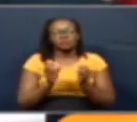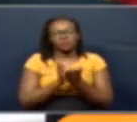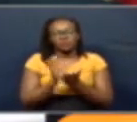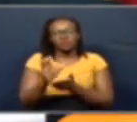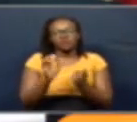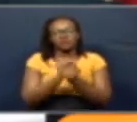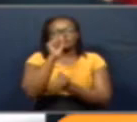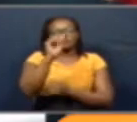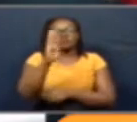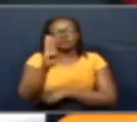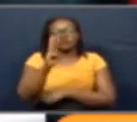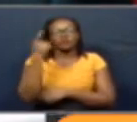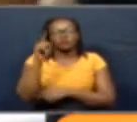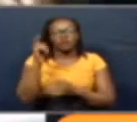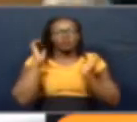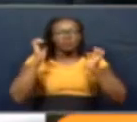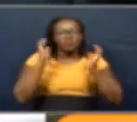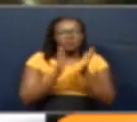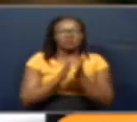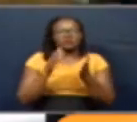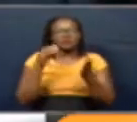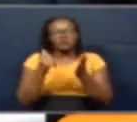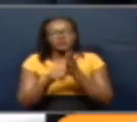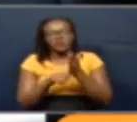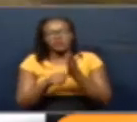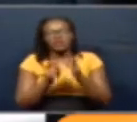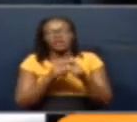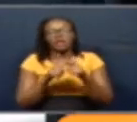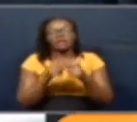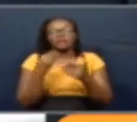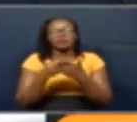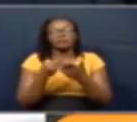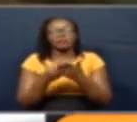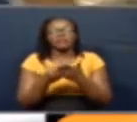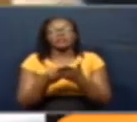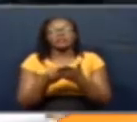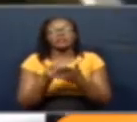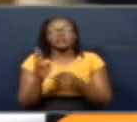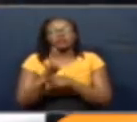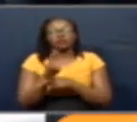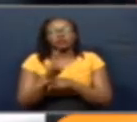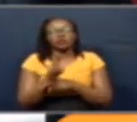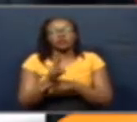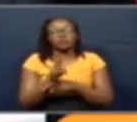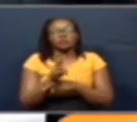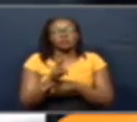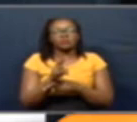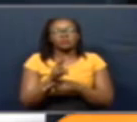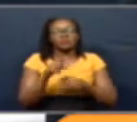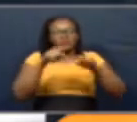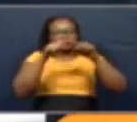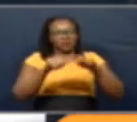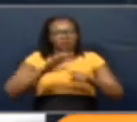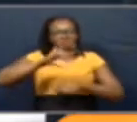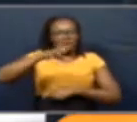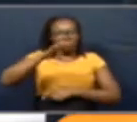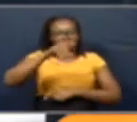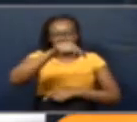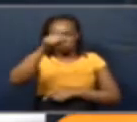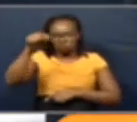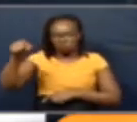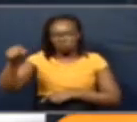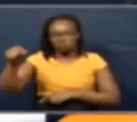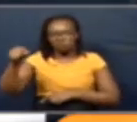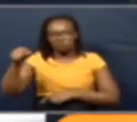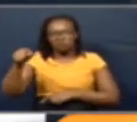year for disaster as emergency, and you ring-fence the money as per the counties. And once